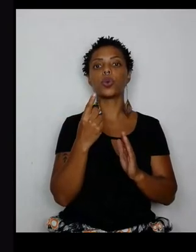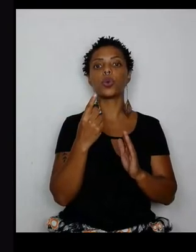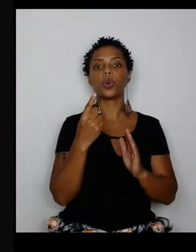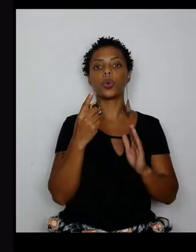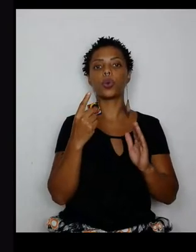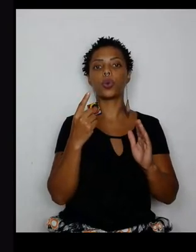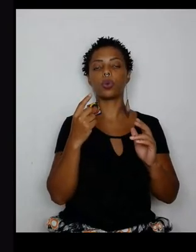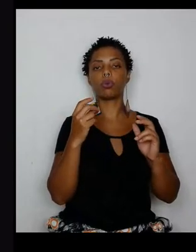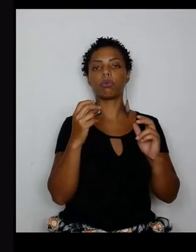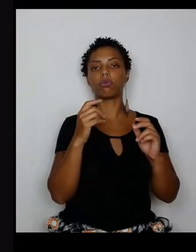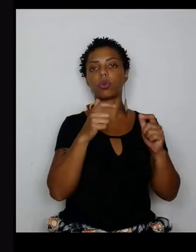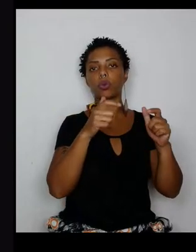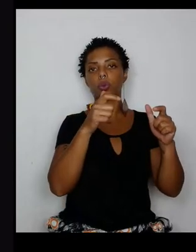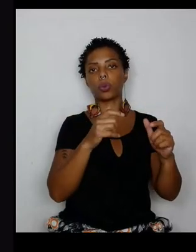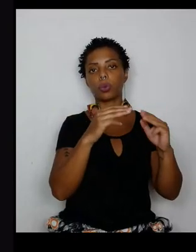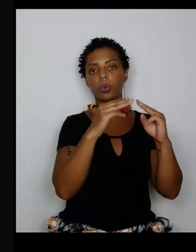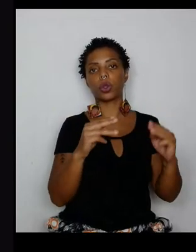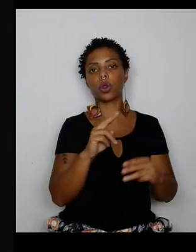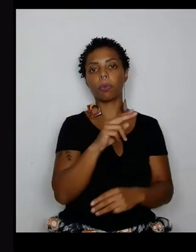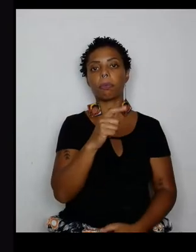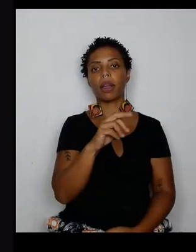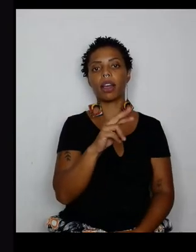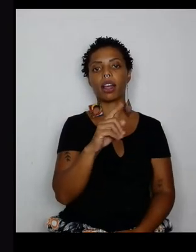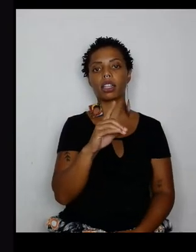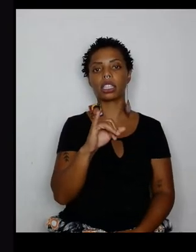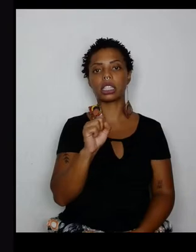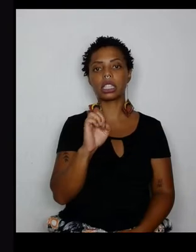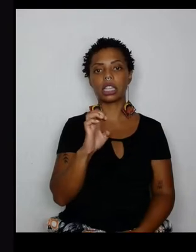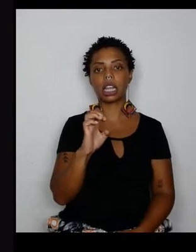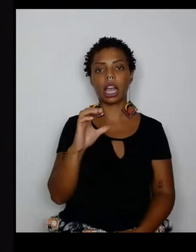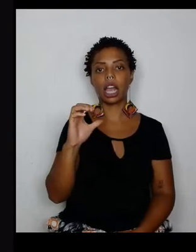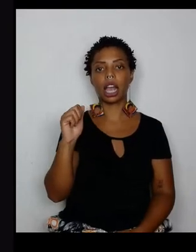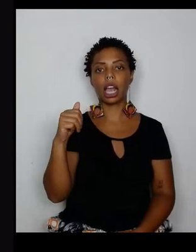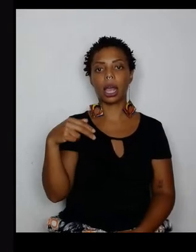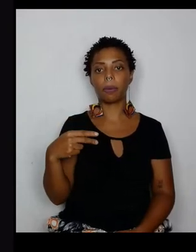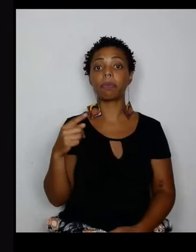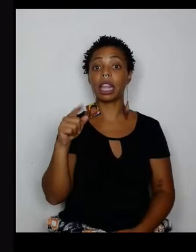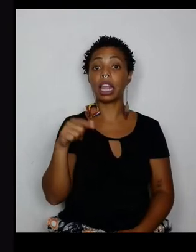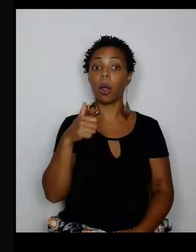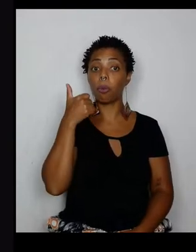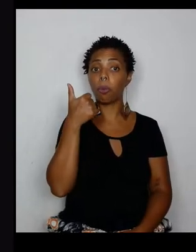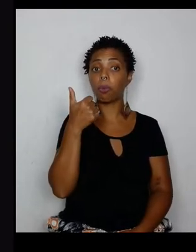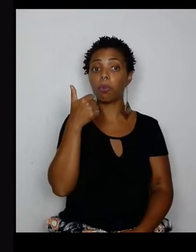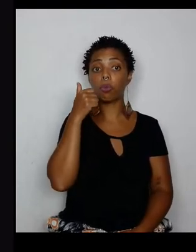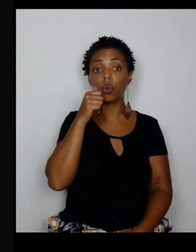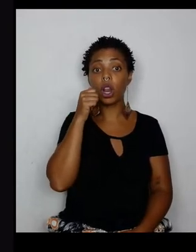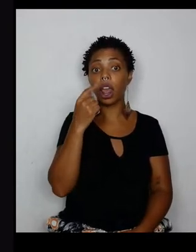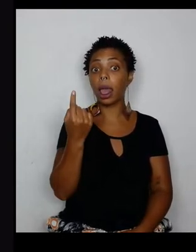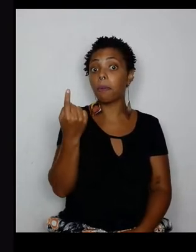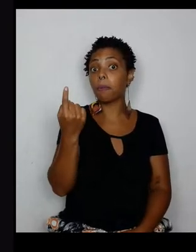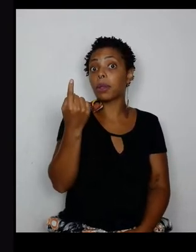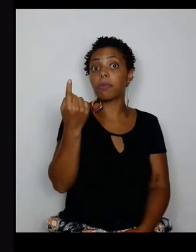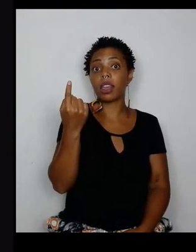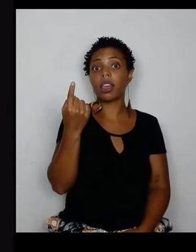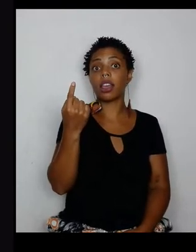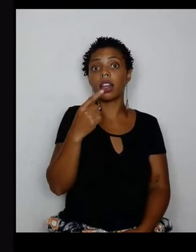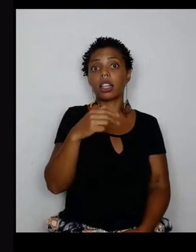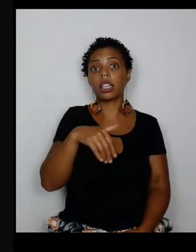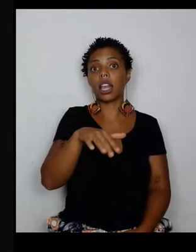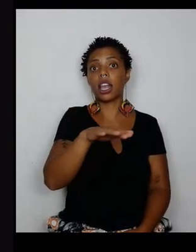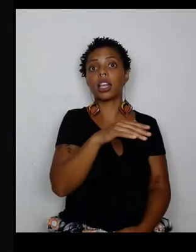to represent new zealand at the upcoming venice biennale and she will be drawing on uh her work and